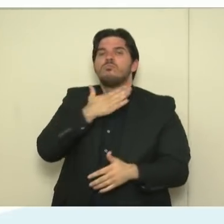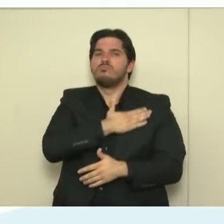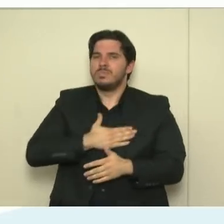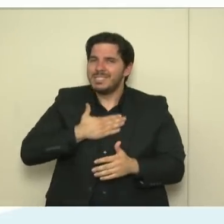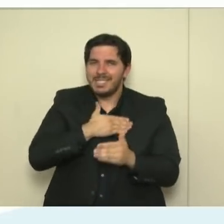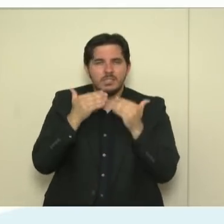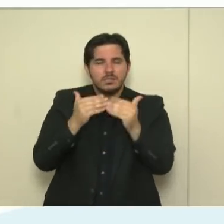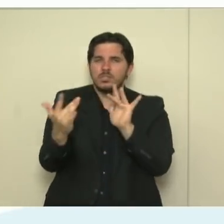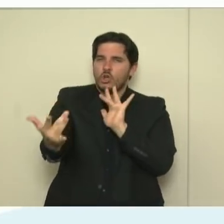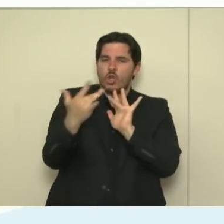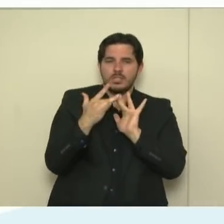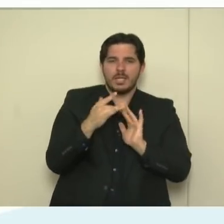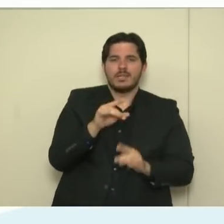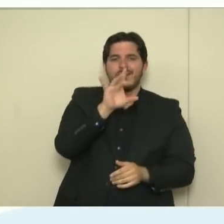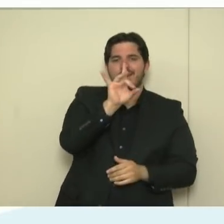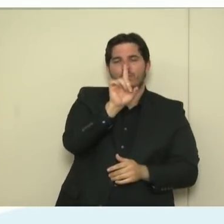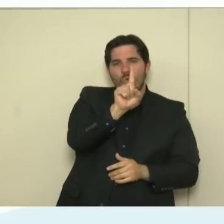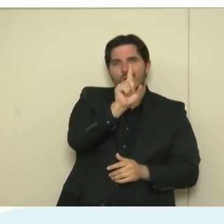number,